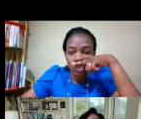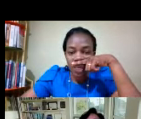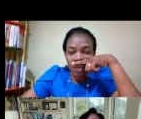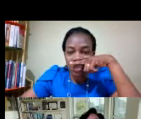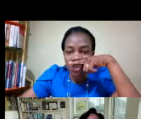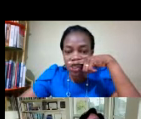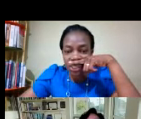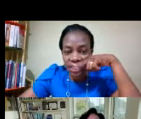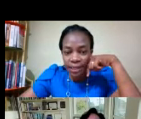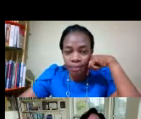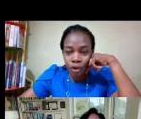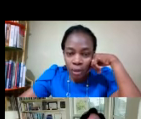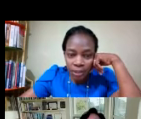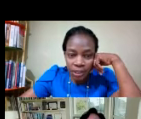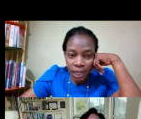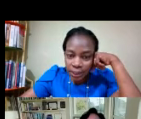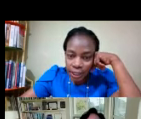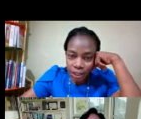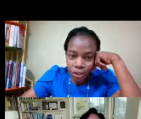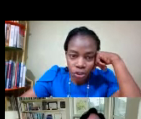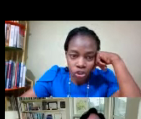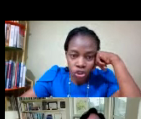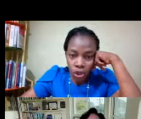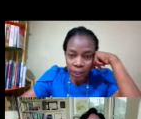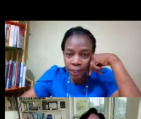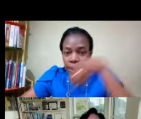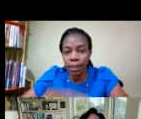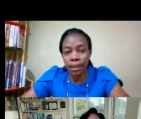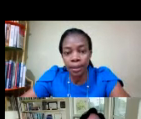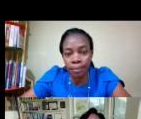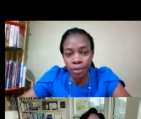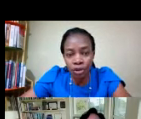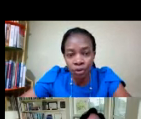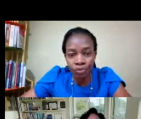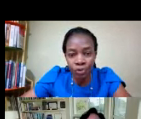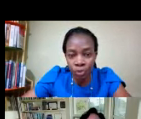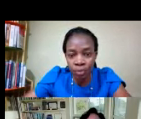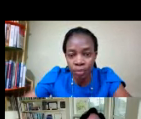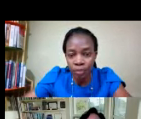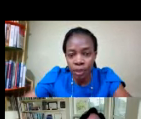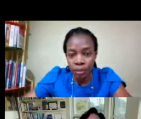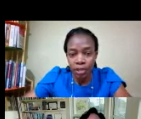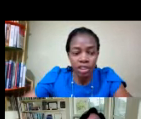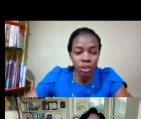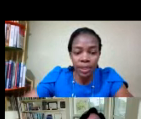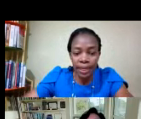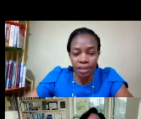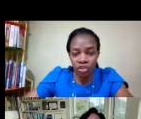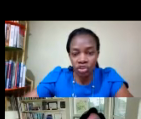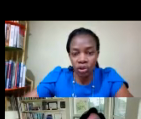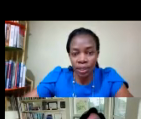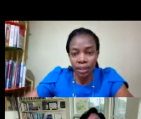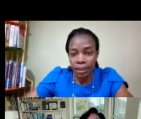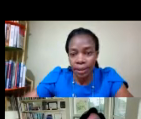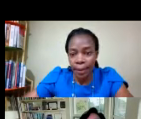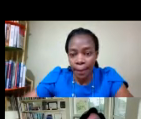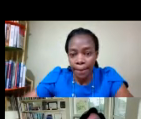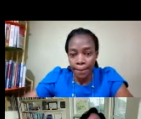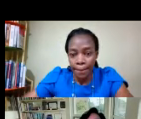So you should be able to see a prompt asking you to join your room. Please go ahead and